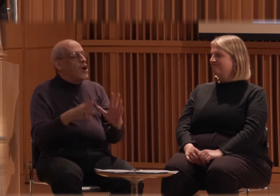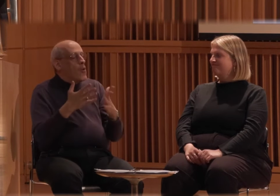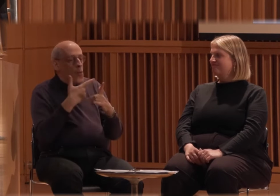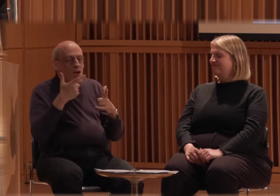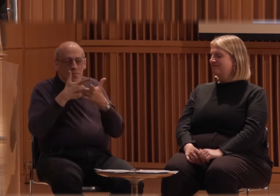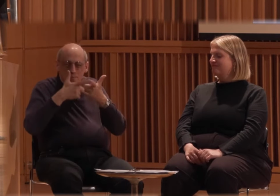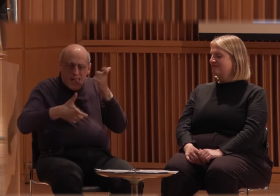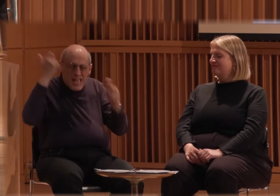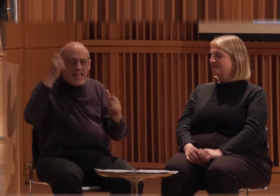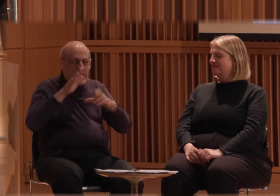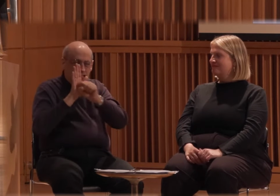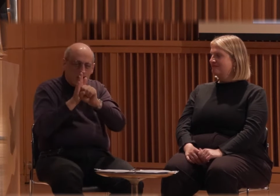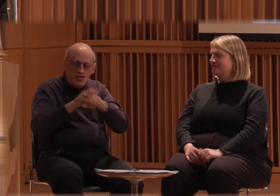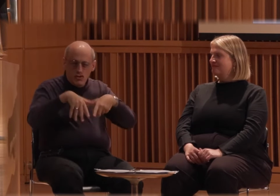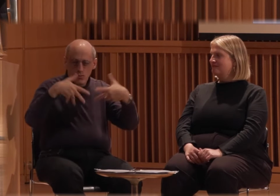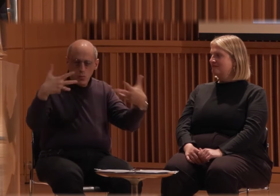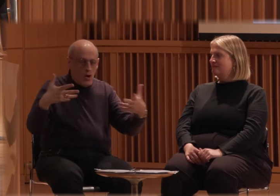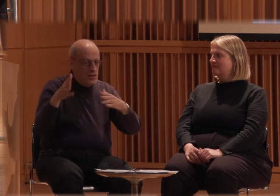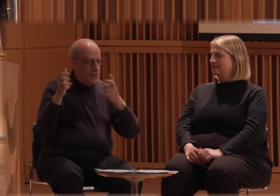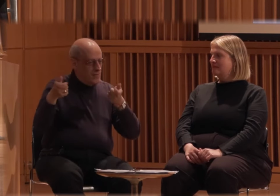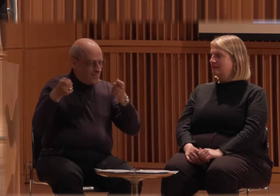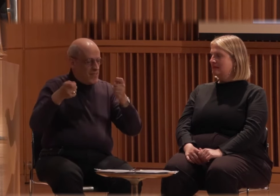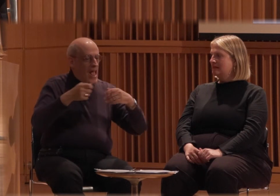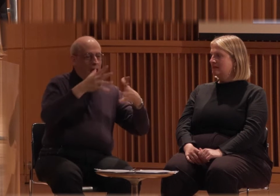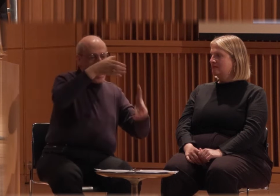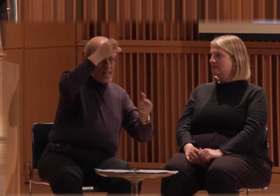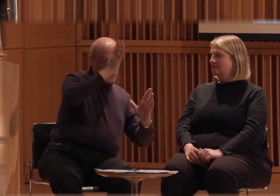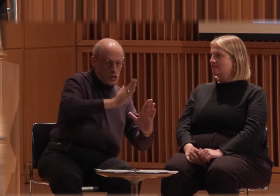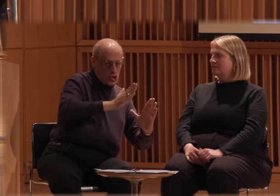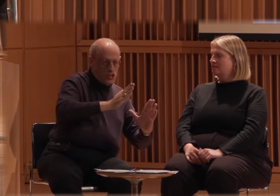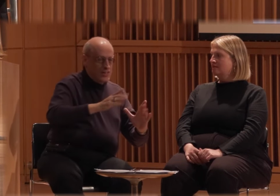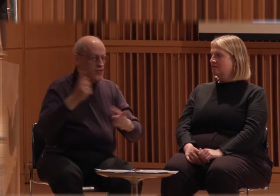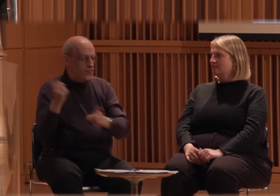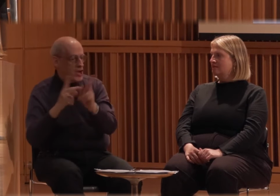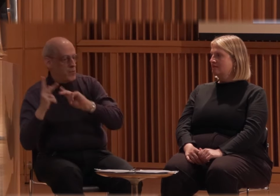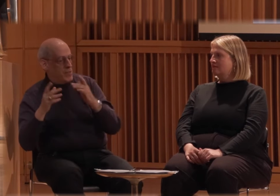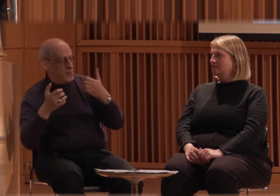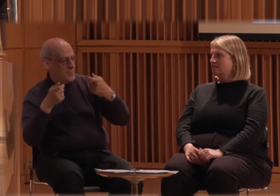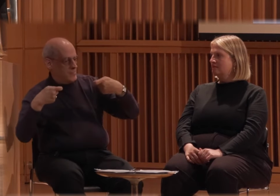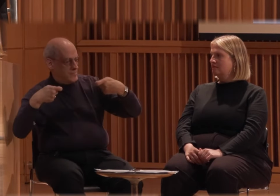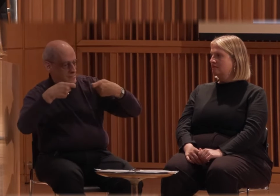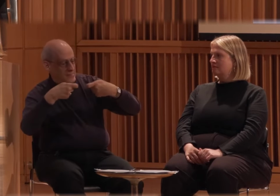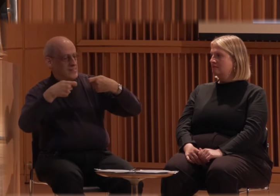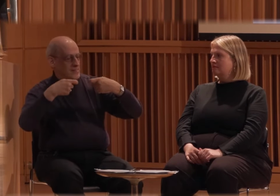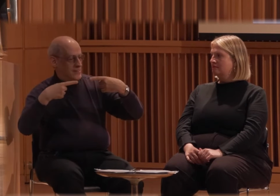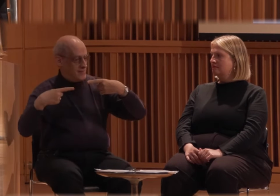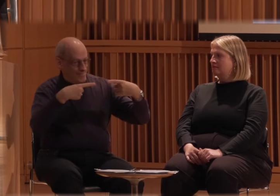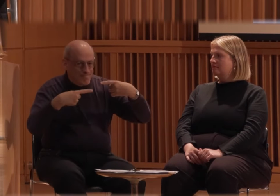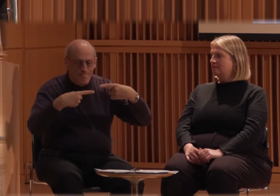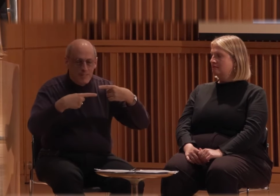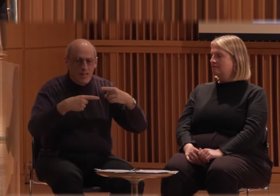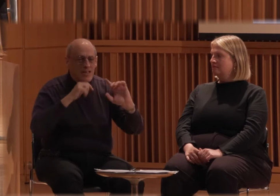tensions that came up was the tension between experts and lay people. And I don't just